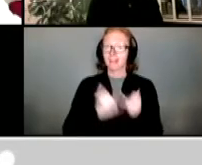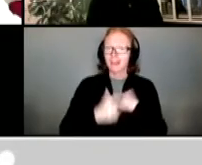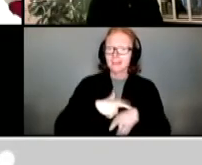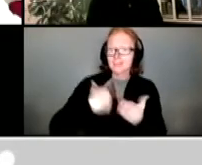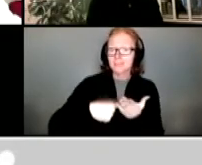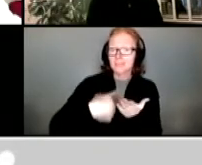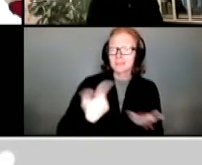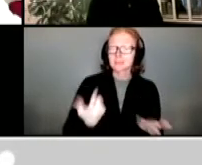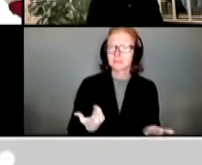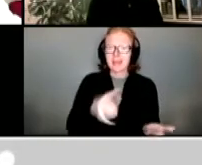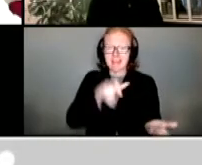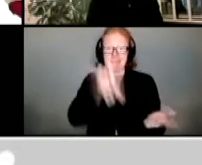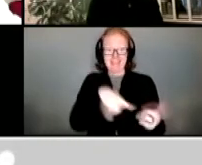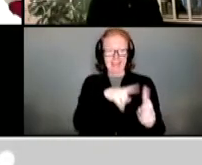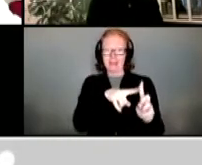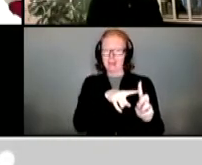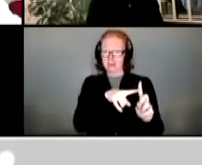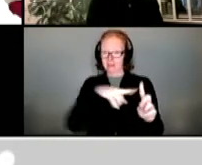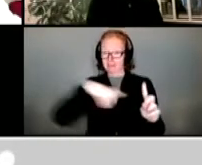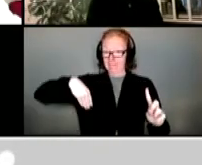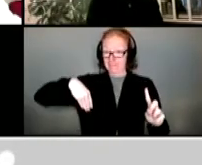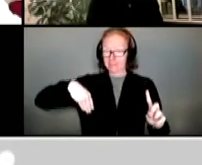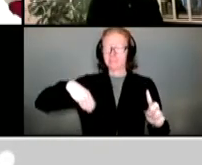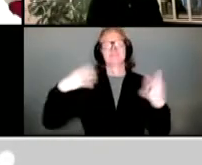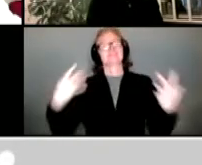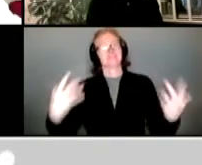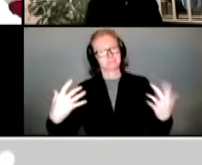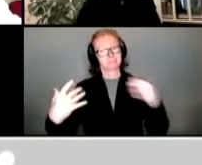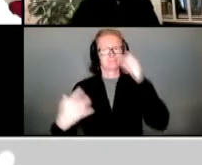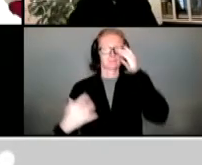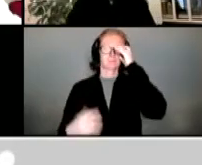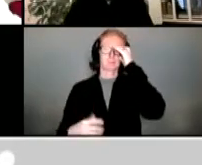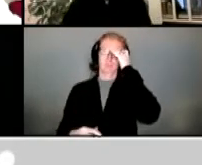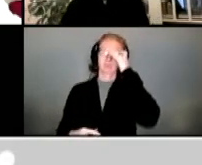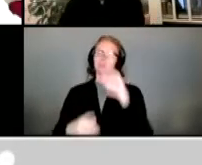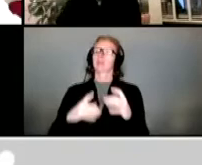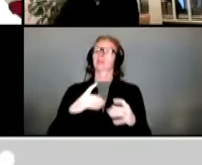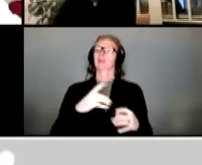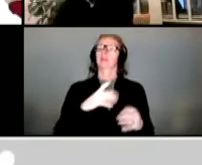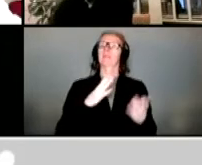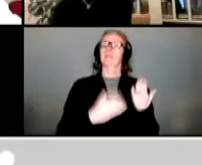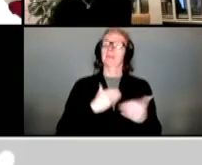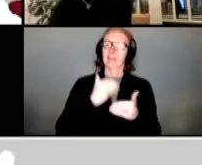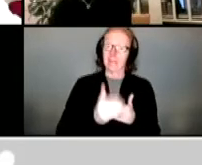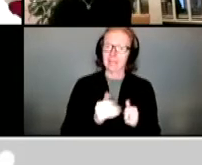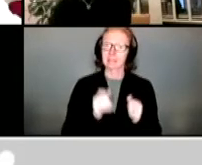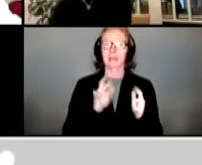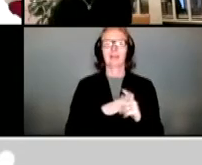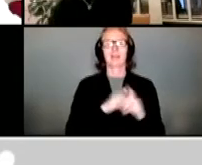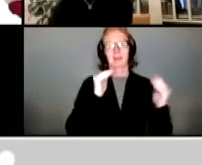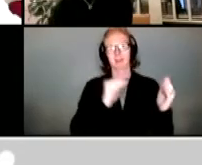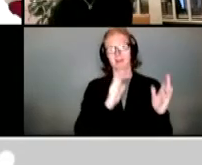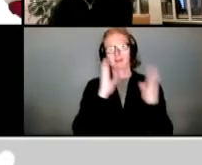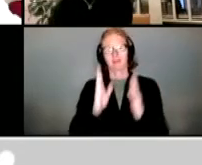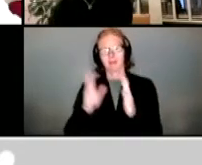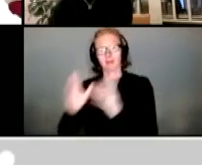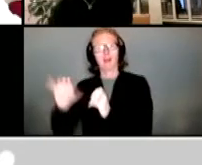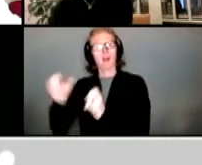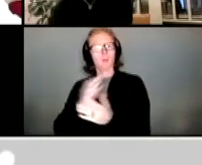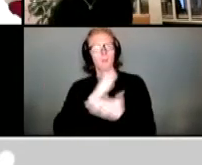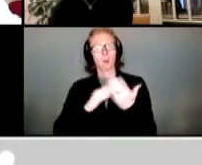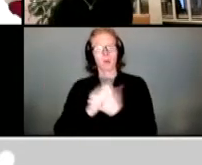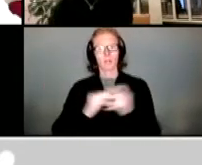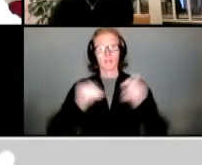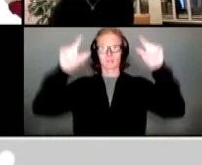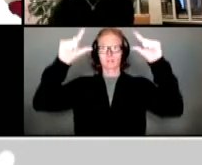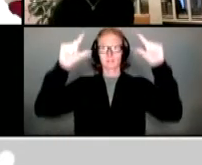in itself, have we done that yet? Okay, and so could we do that next? And then we could do the other pieces. So let's think about